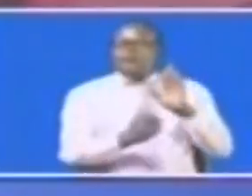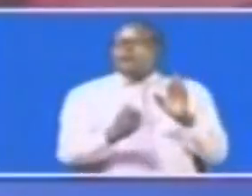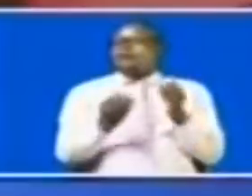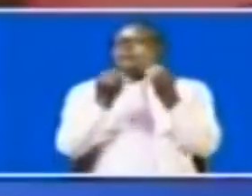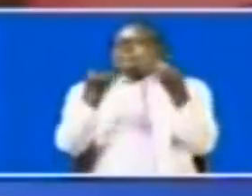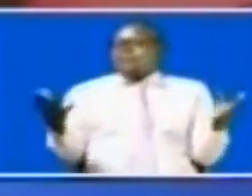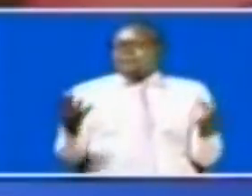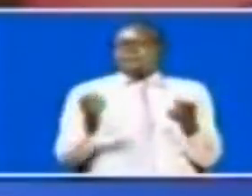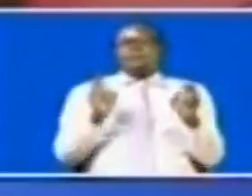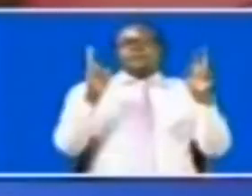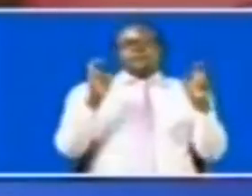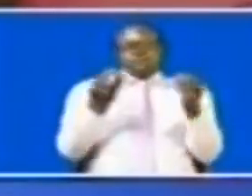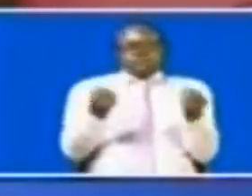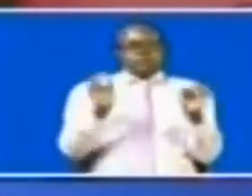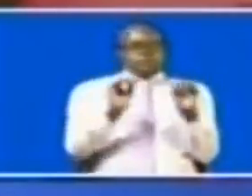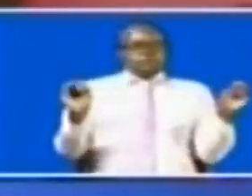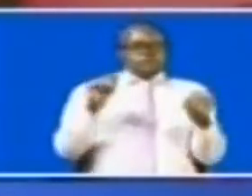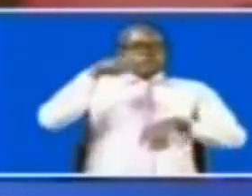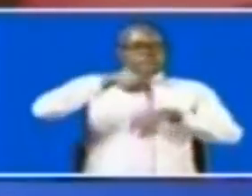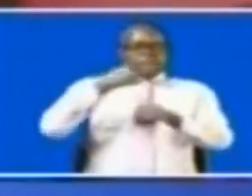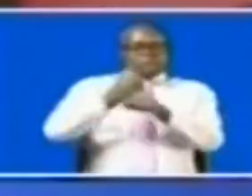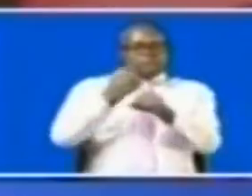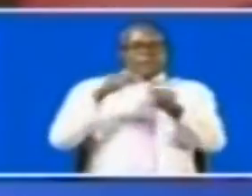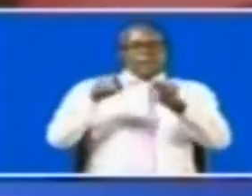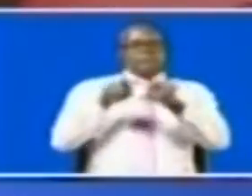are a lot of unresolved murders in your time.